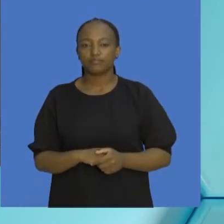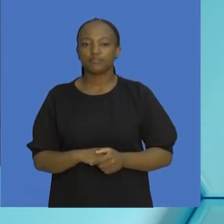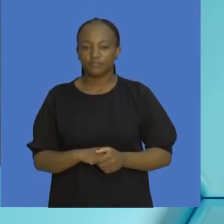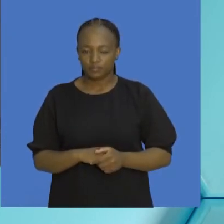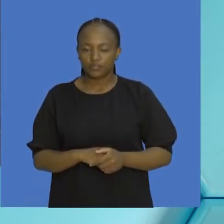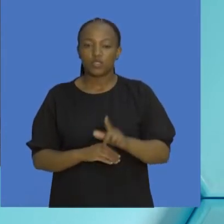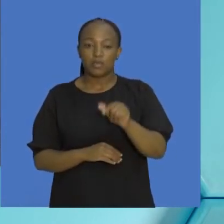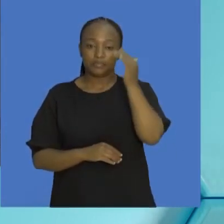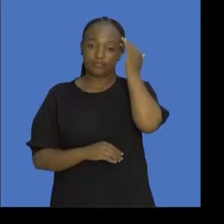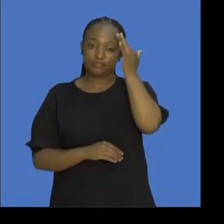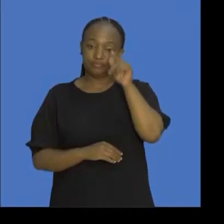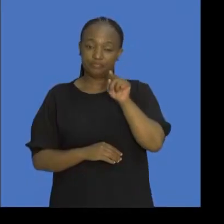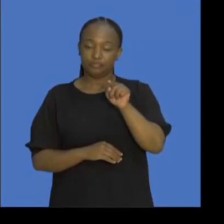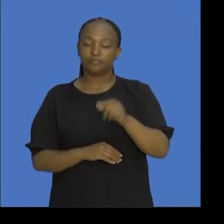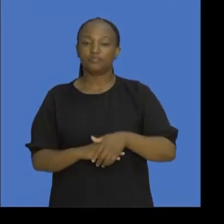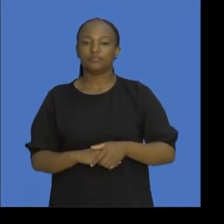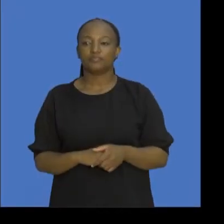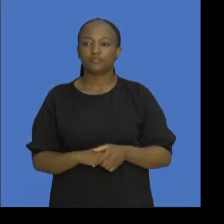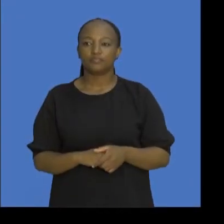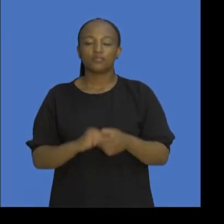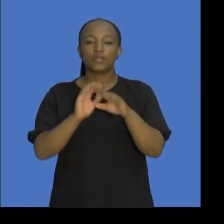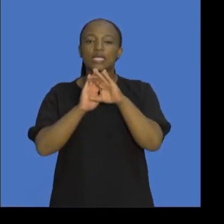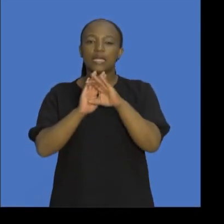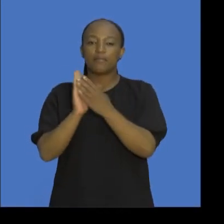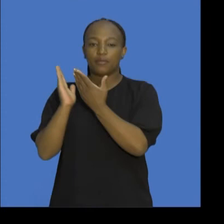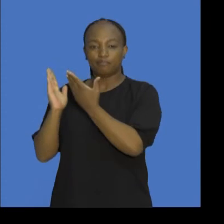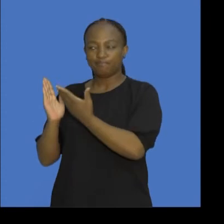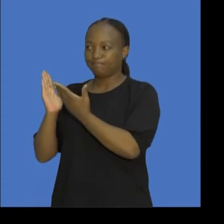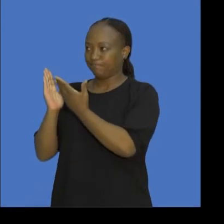you're there. So, let's look at an example.